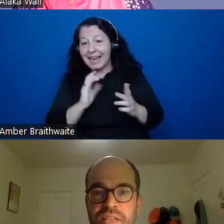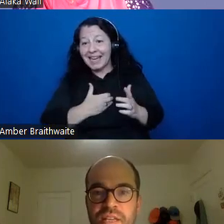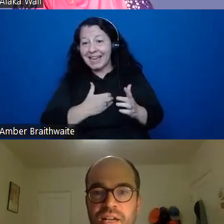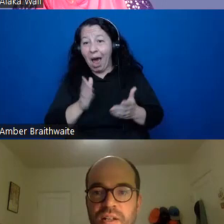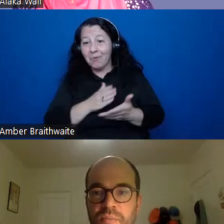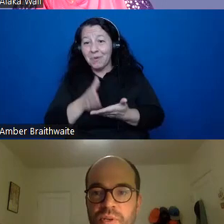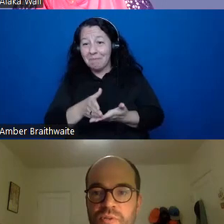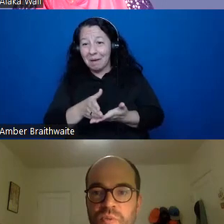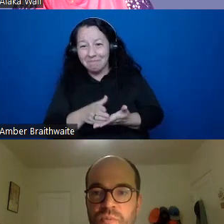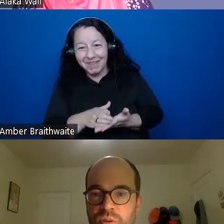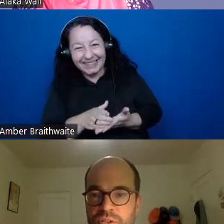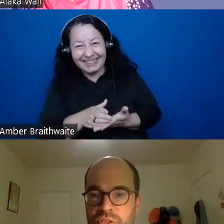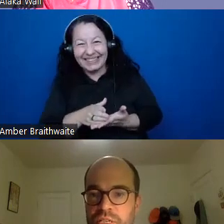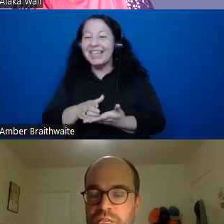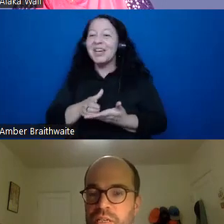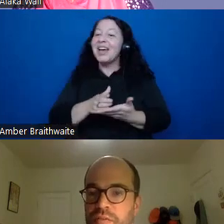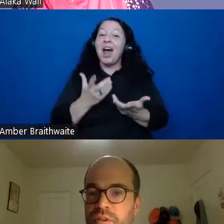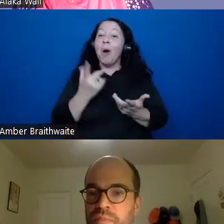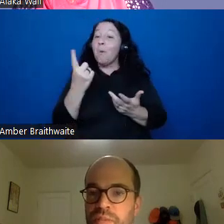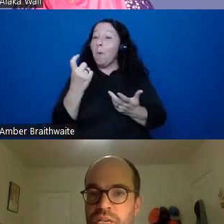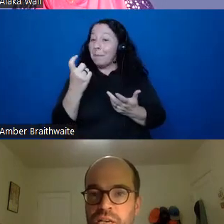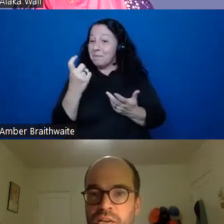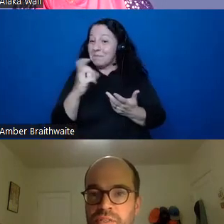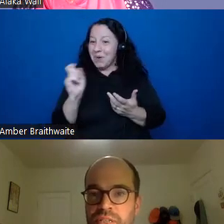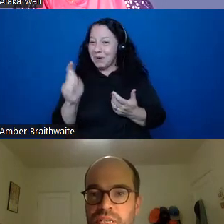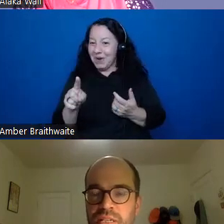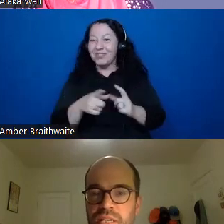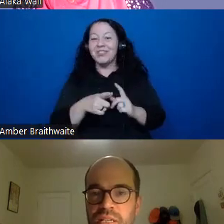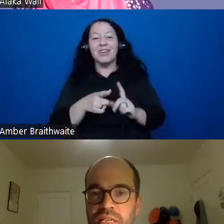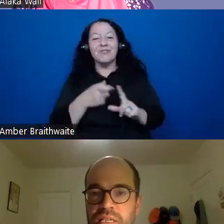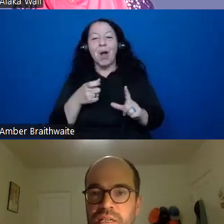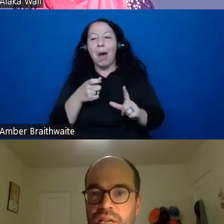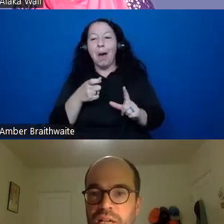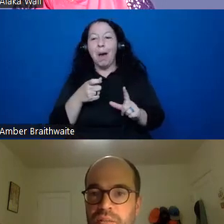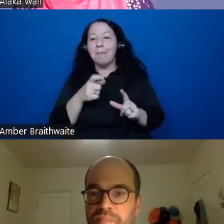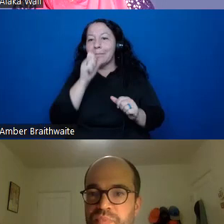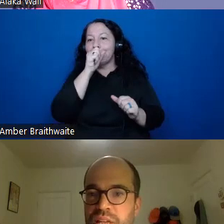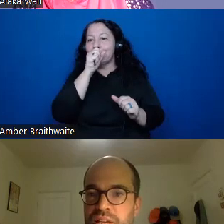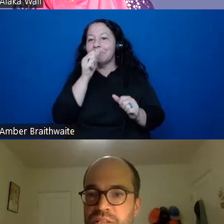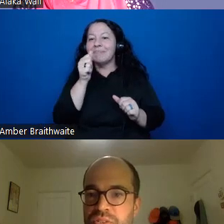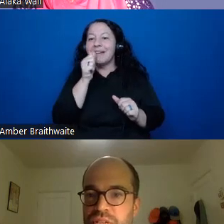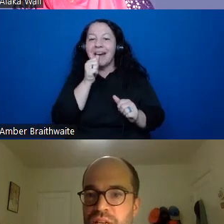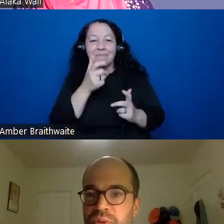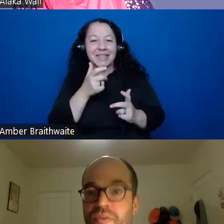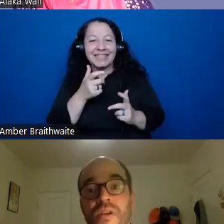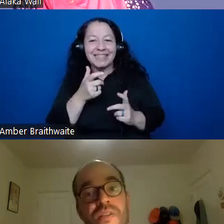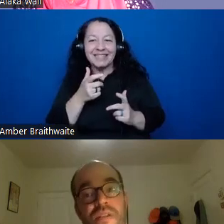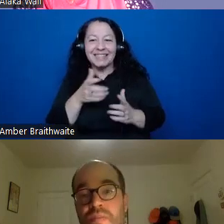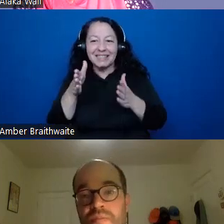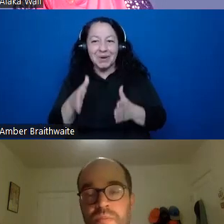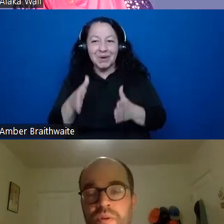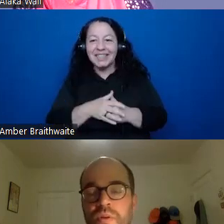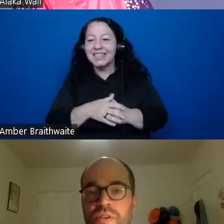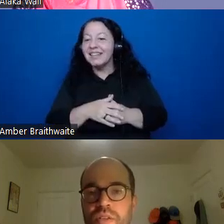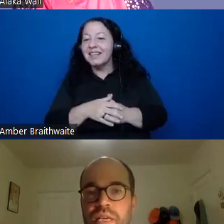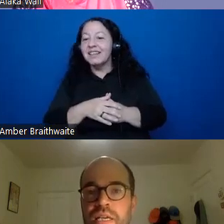that said, I'll pose one more question from an anonymous attendee. That is, have you ever, a